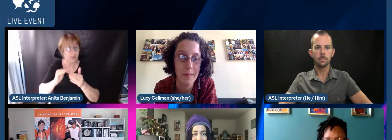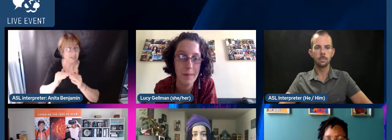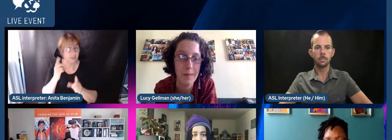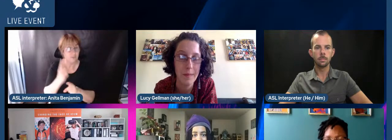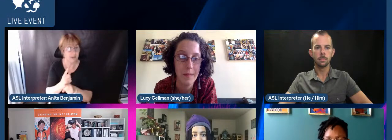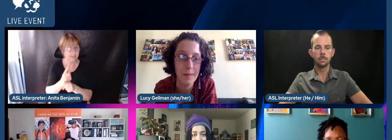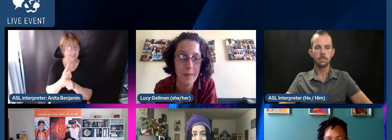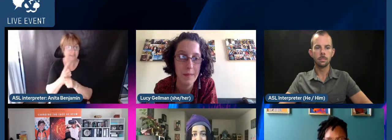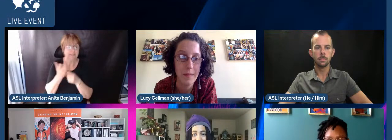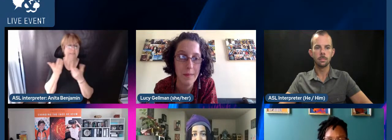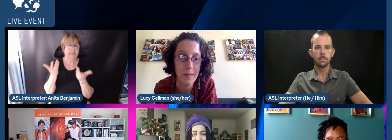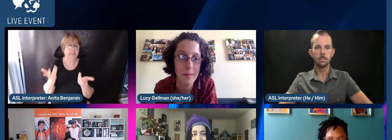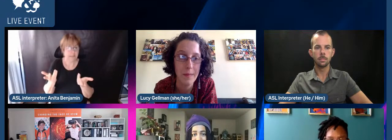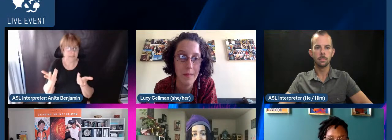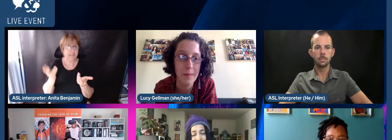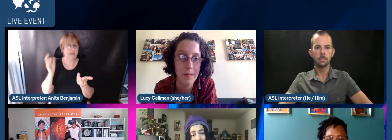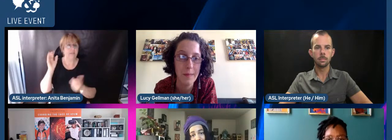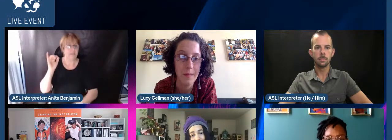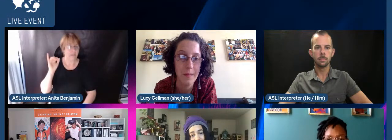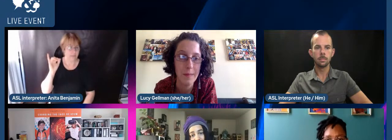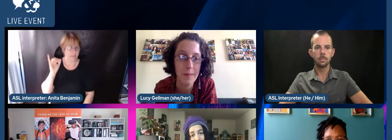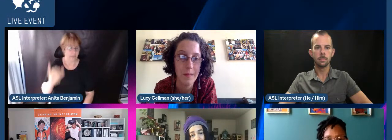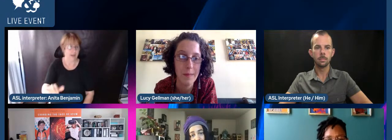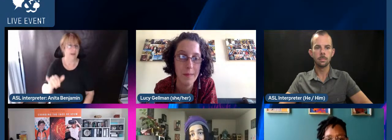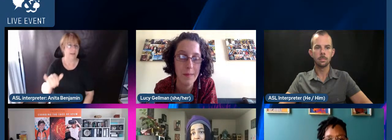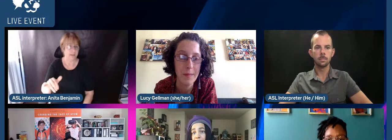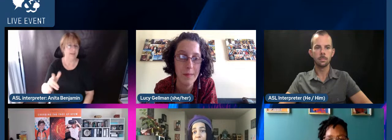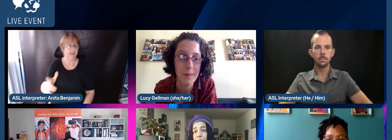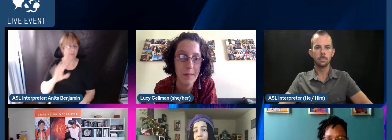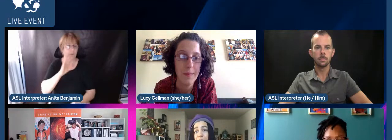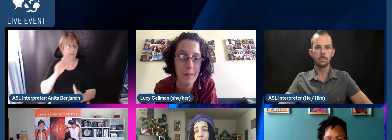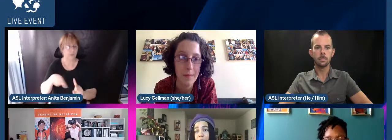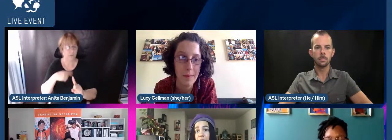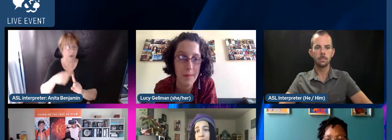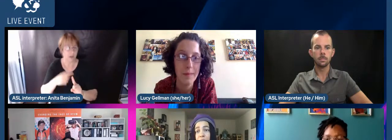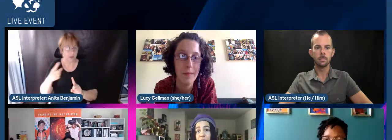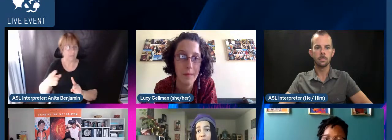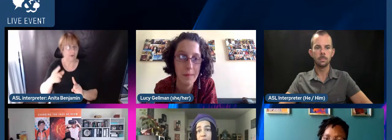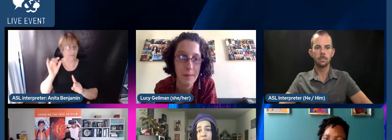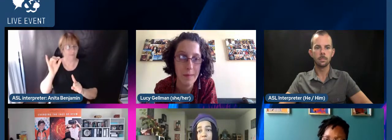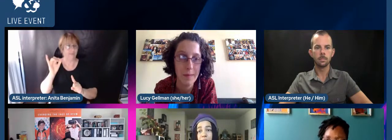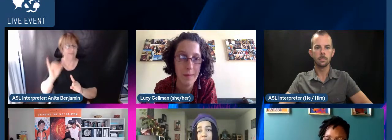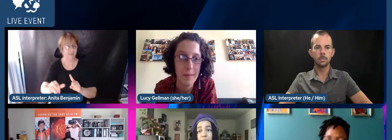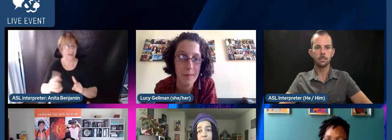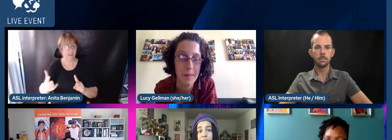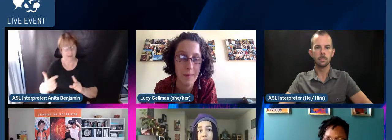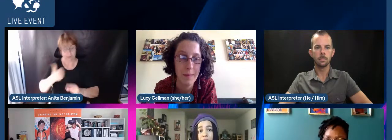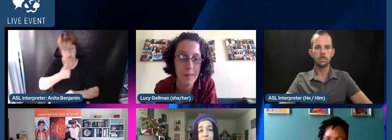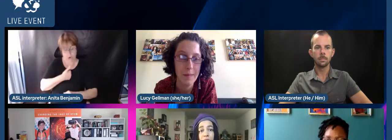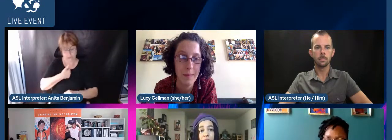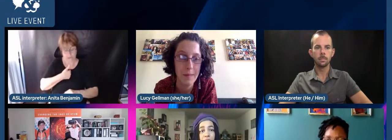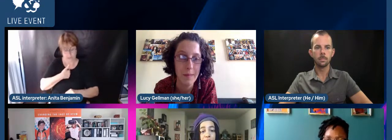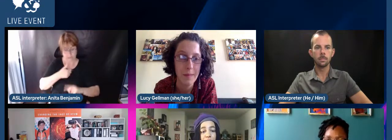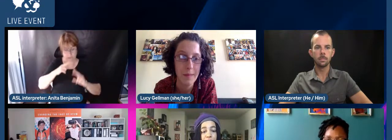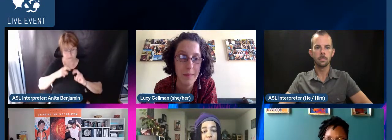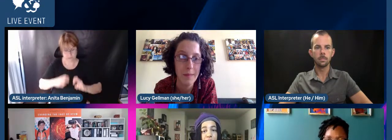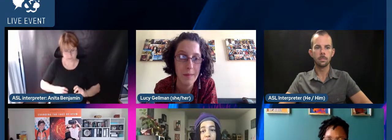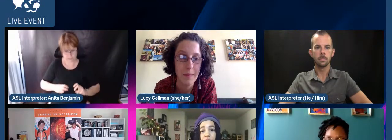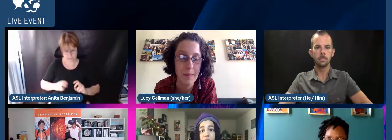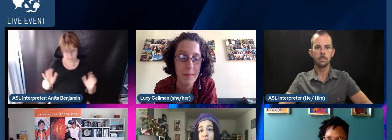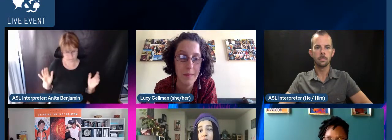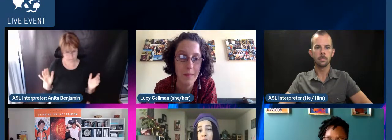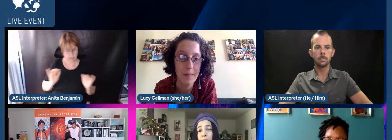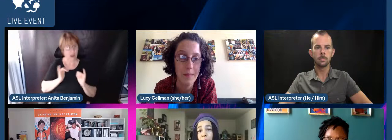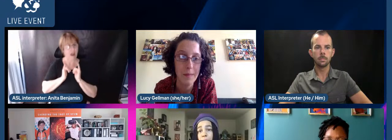And that, when you talk about honoring our bodies and ourselves, how can